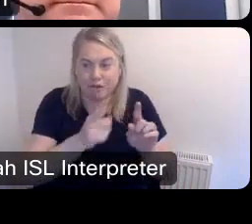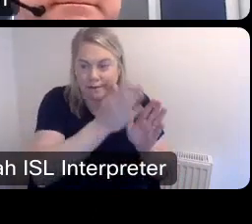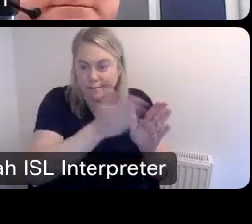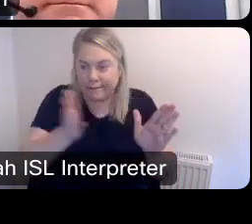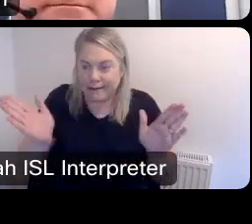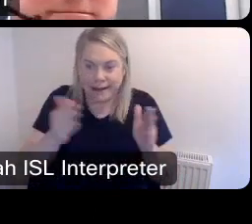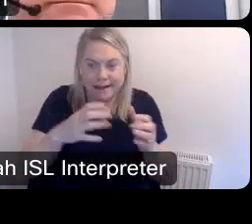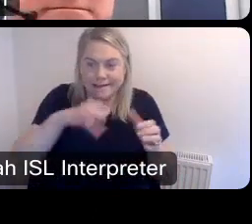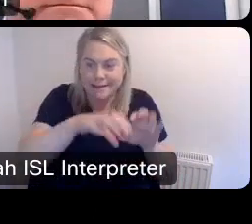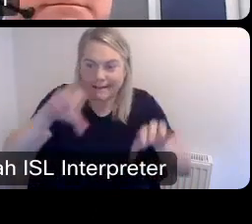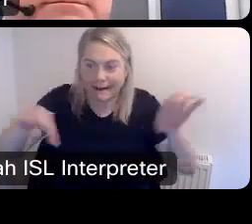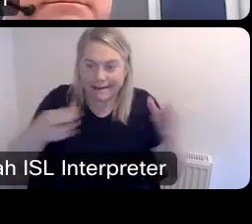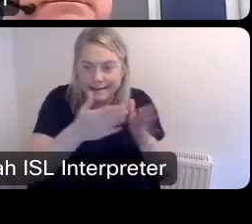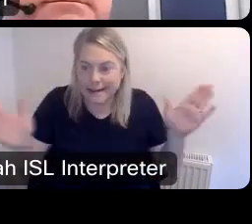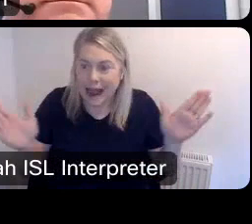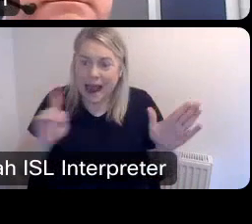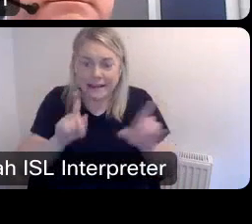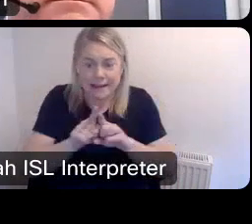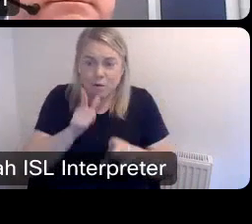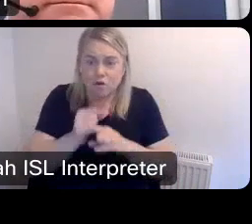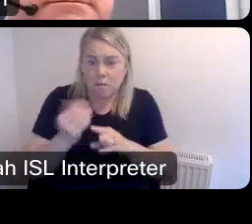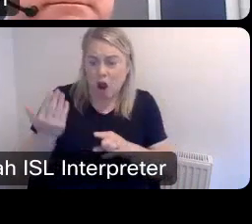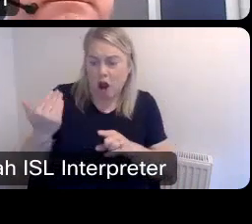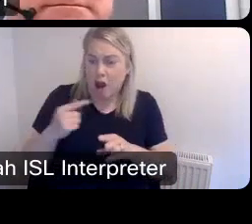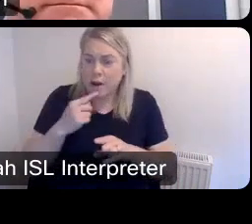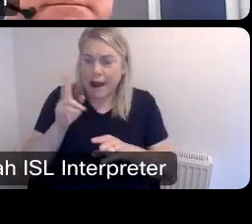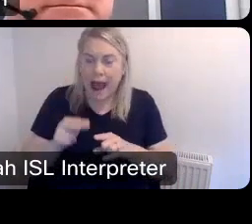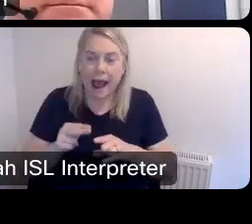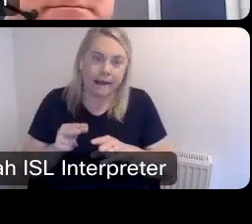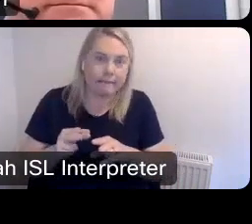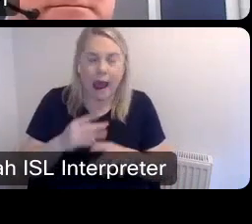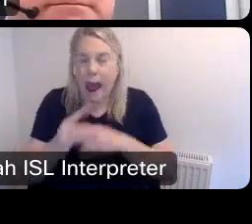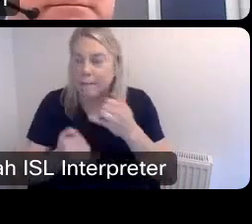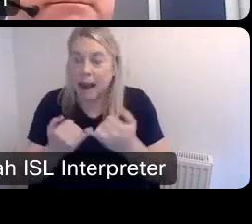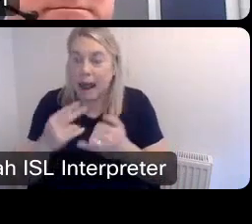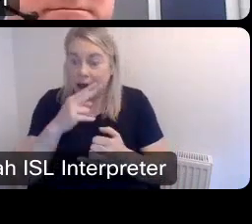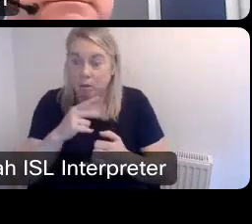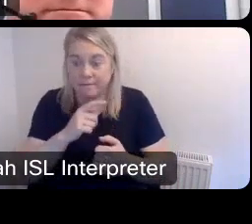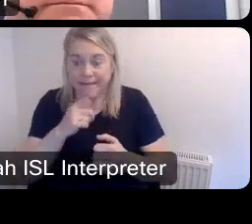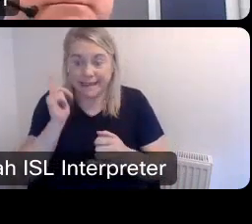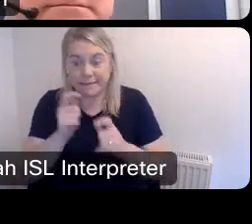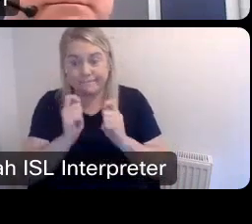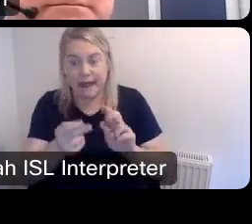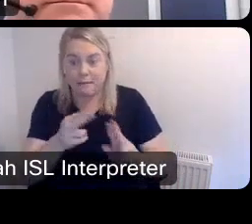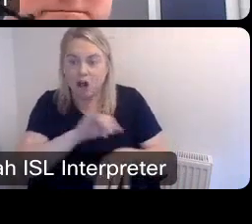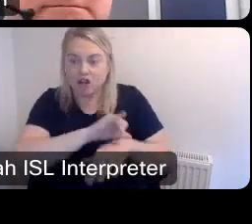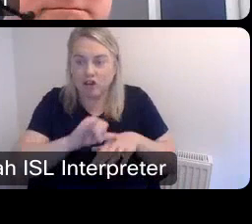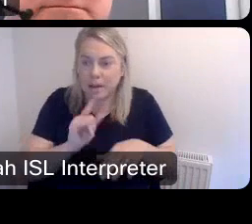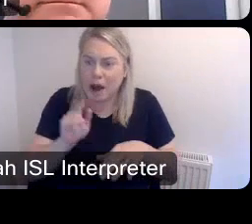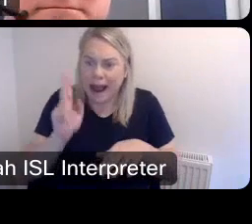on earlier, they can occur in any specialty. Even though we've called them surgery, they could be in any of our